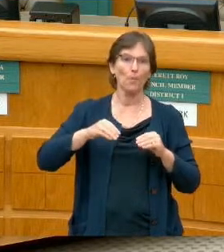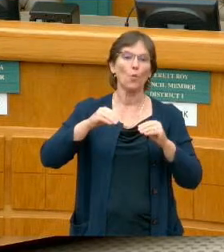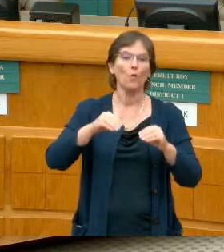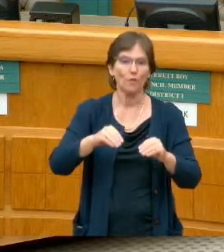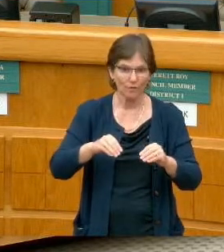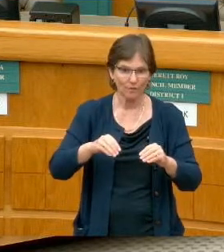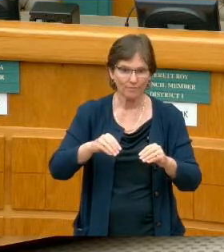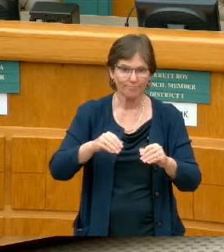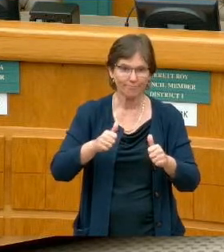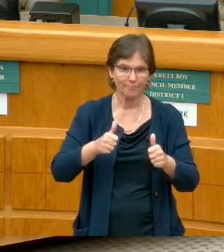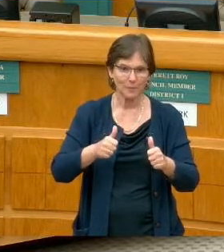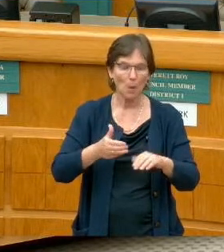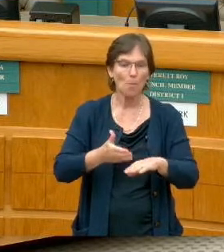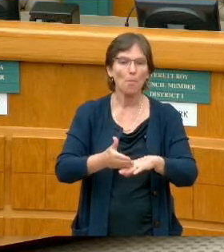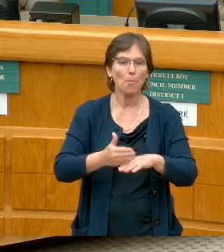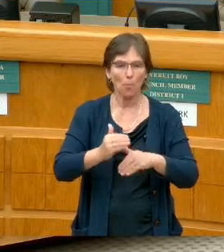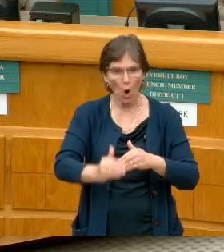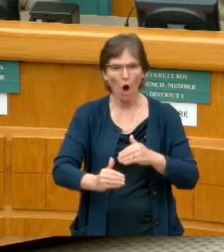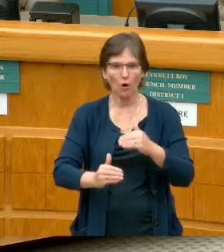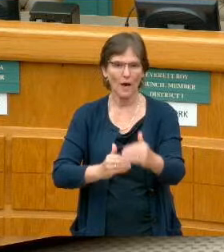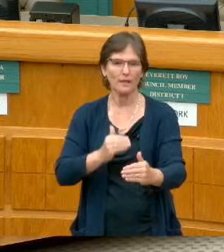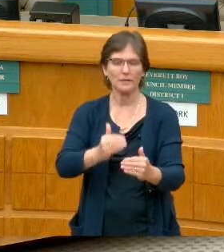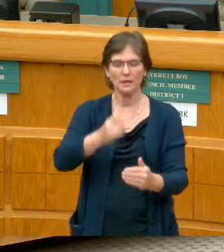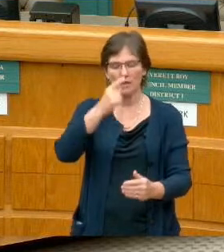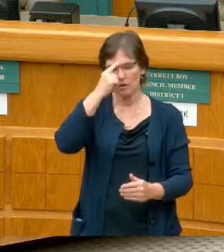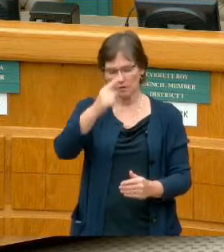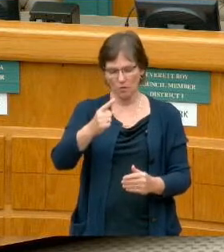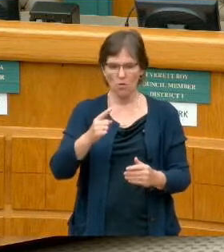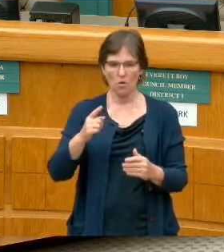of you that have been under the 50%,